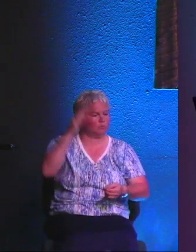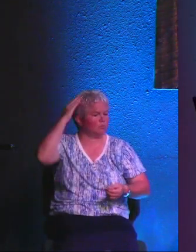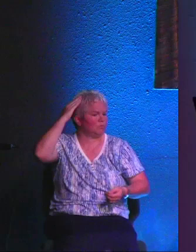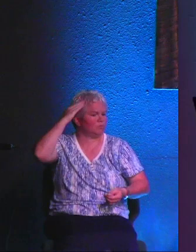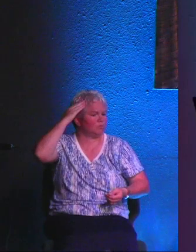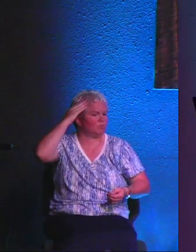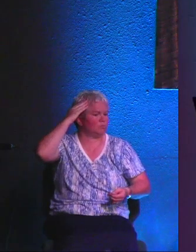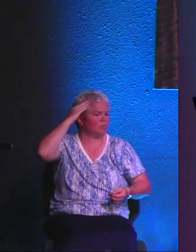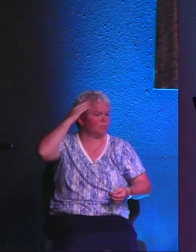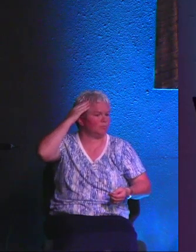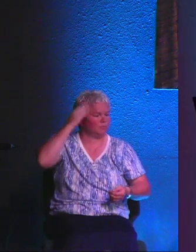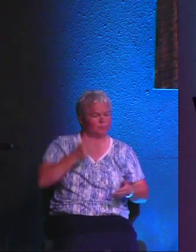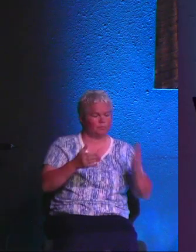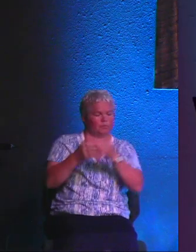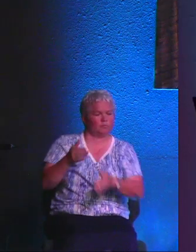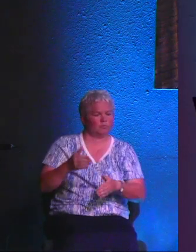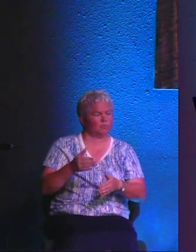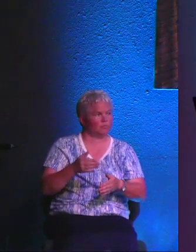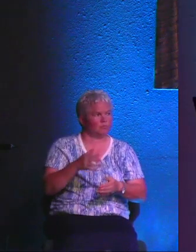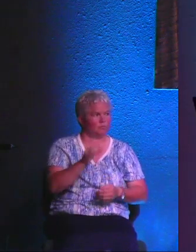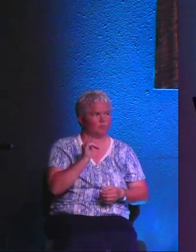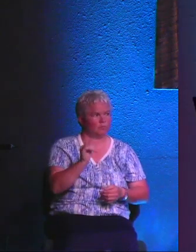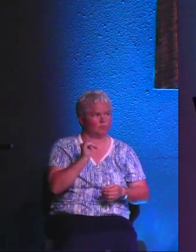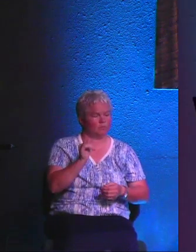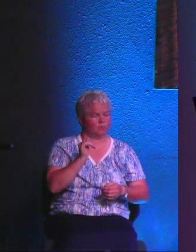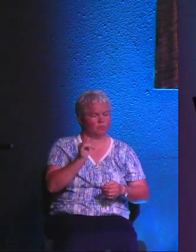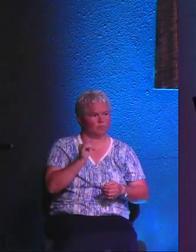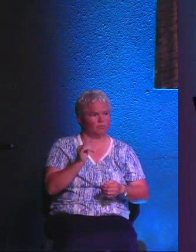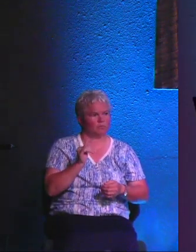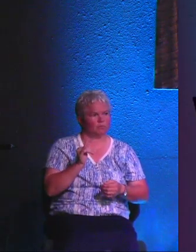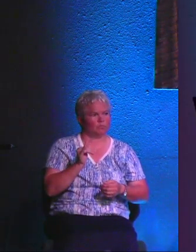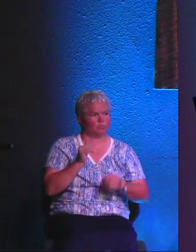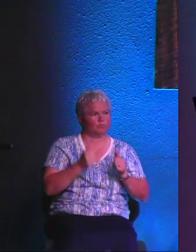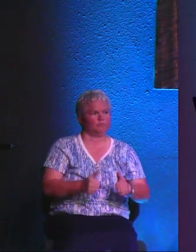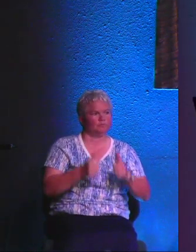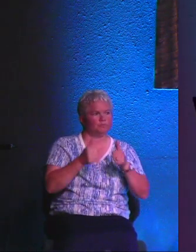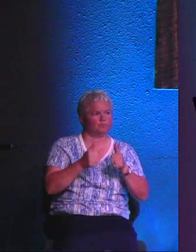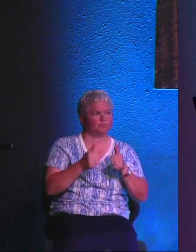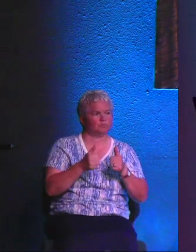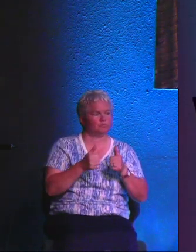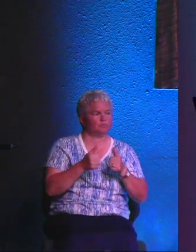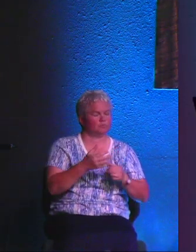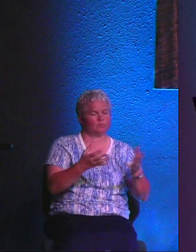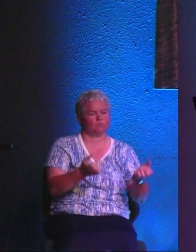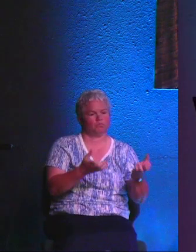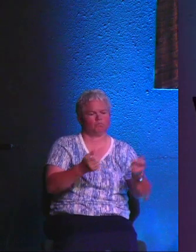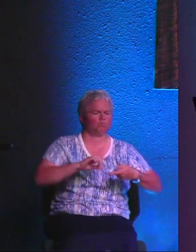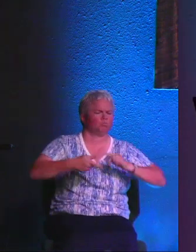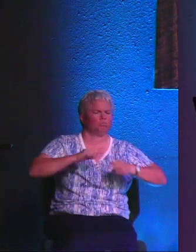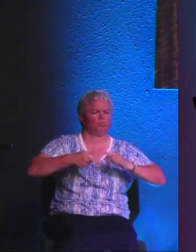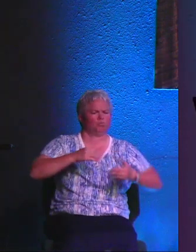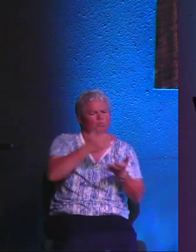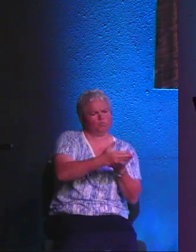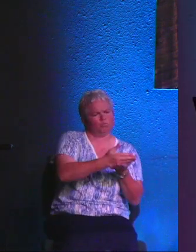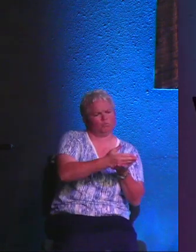I was too far gone to be helped and didn't care what happened to me at this point in life. I just wanted the pain to